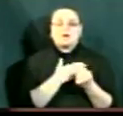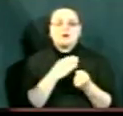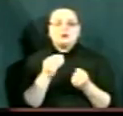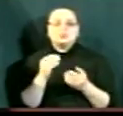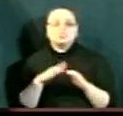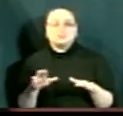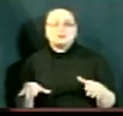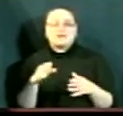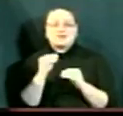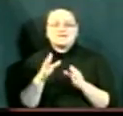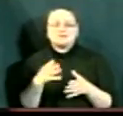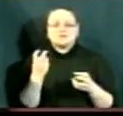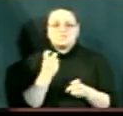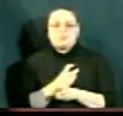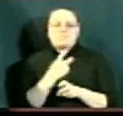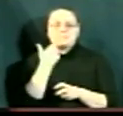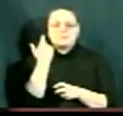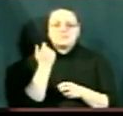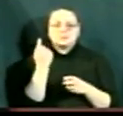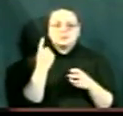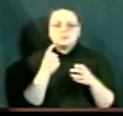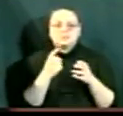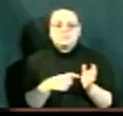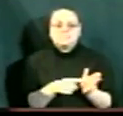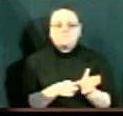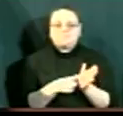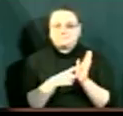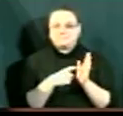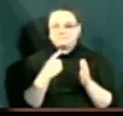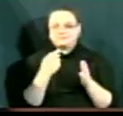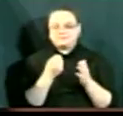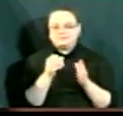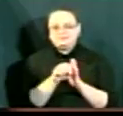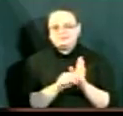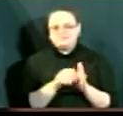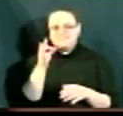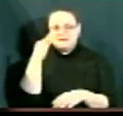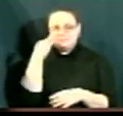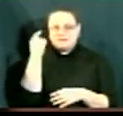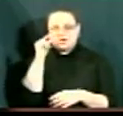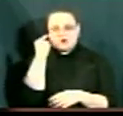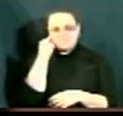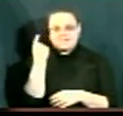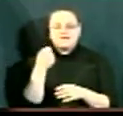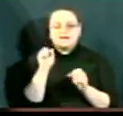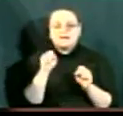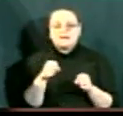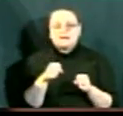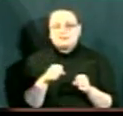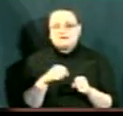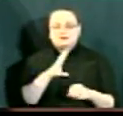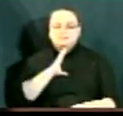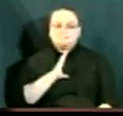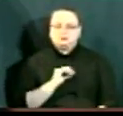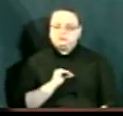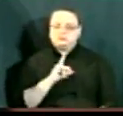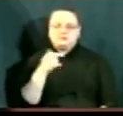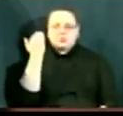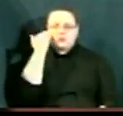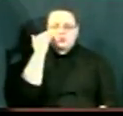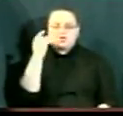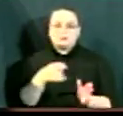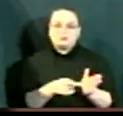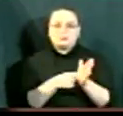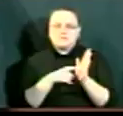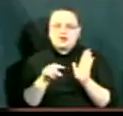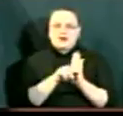difficult, particularly when considering requirements handed down by the state and federal governments. It can be downright discouraging when you know those requirements